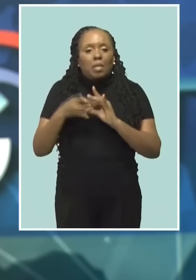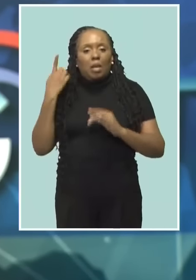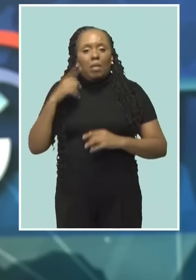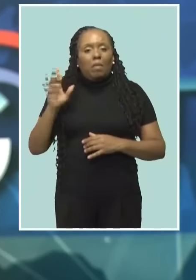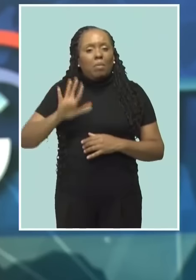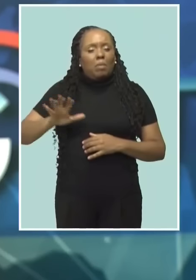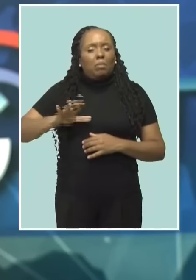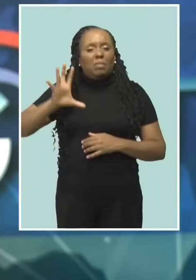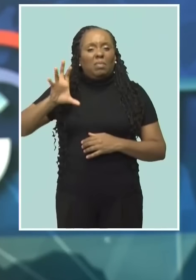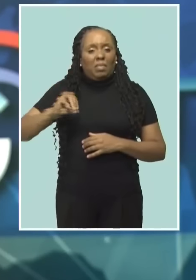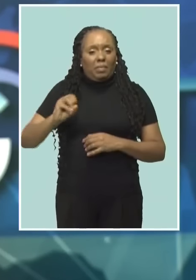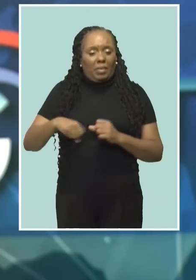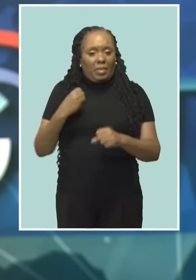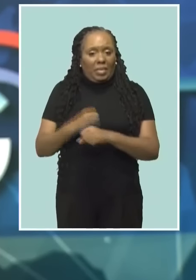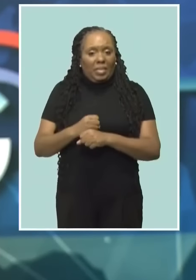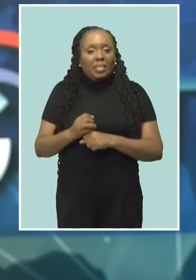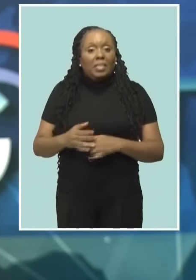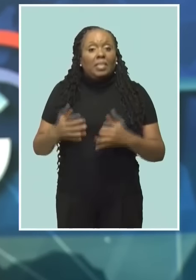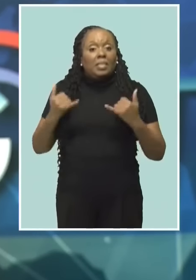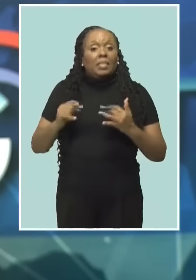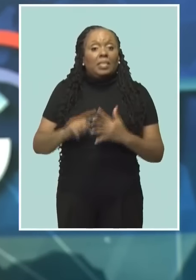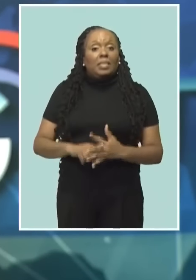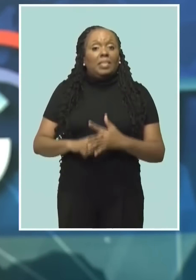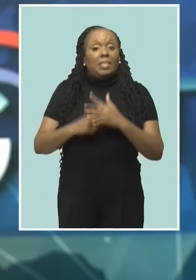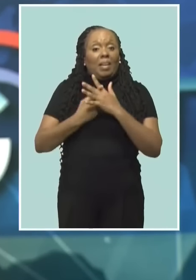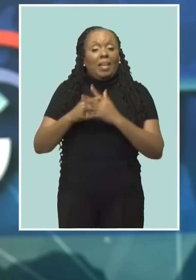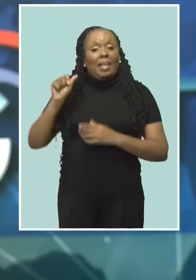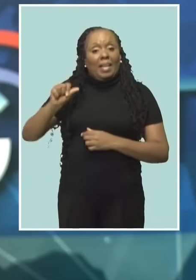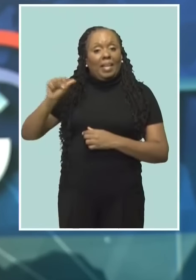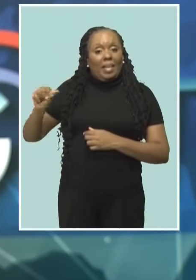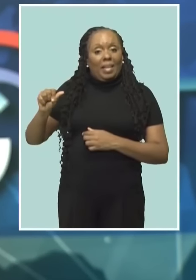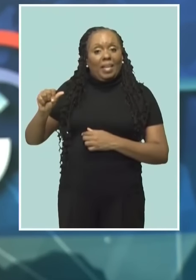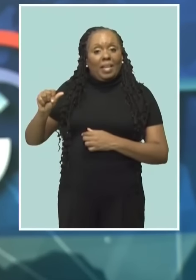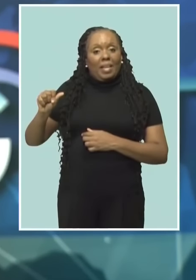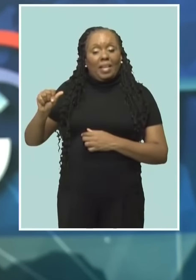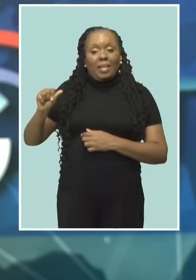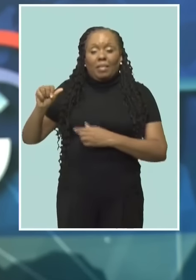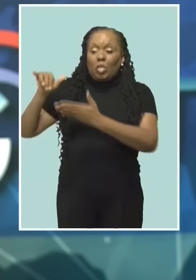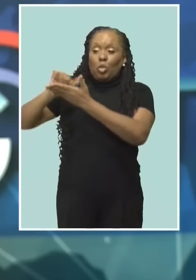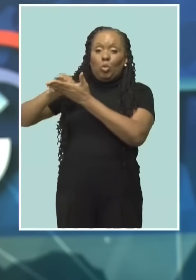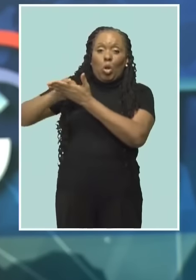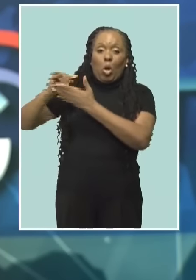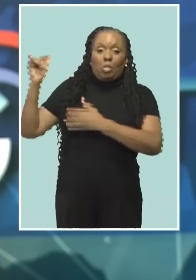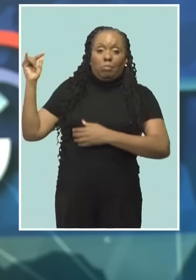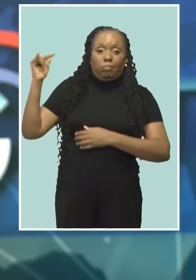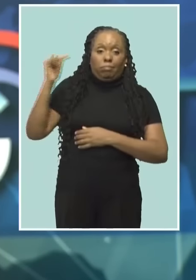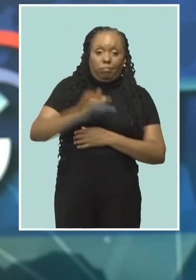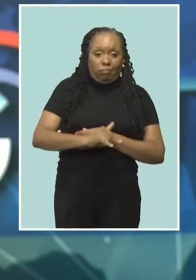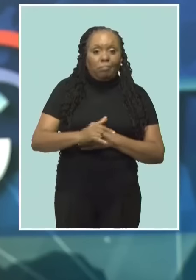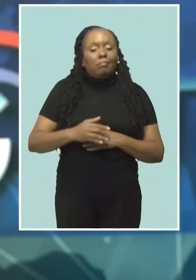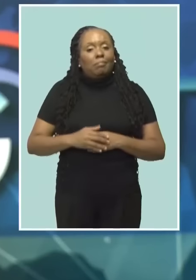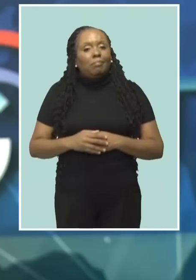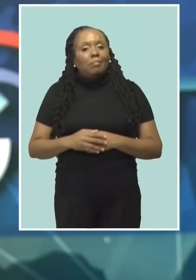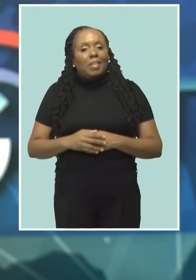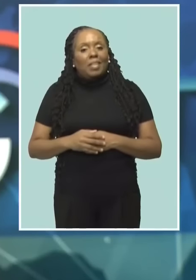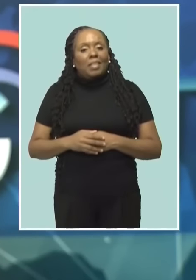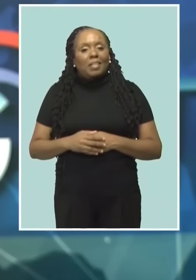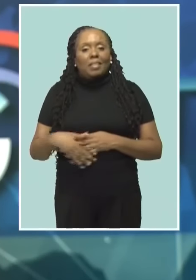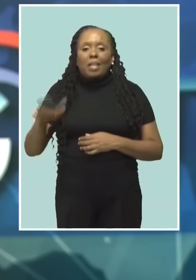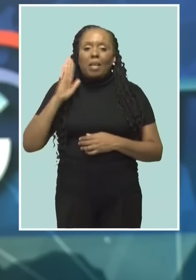AA restarted its daily non-stop flights from John F. Kennedy Airport in New York to Bridgetown. This is expected to